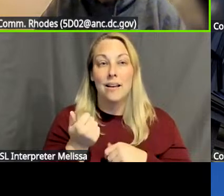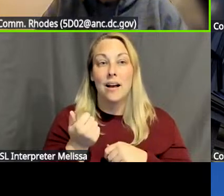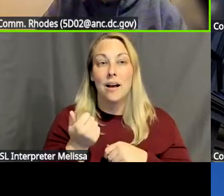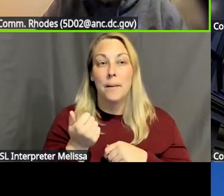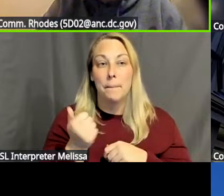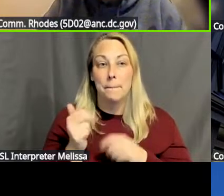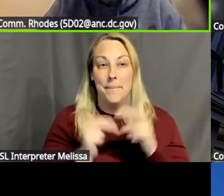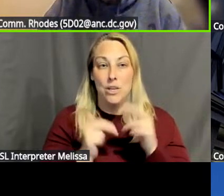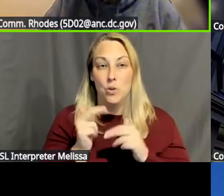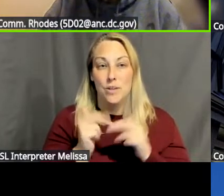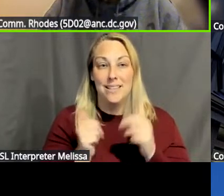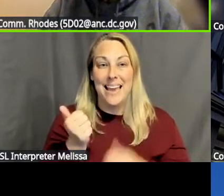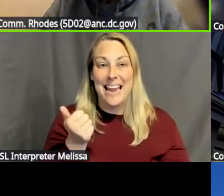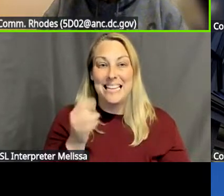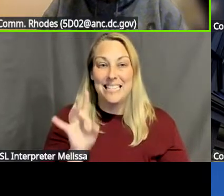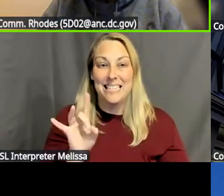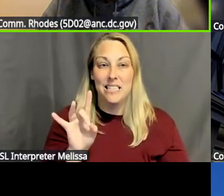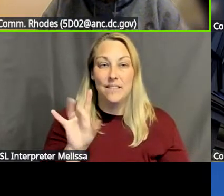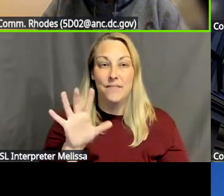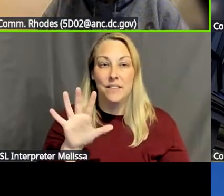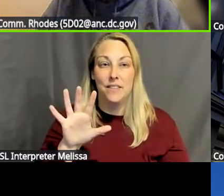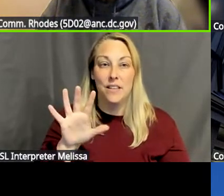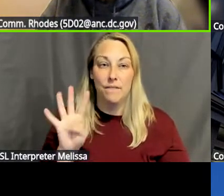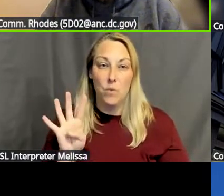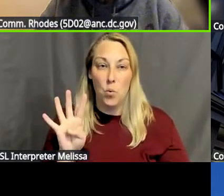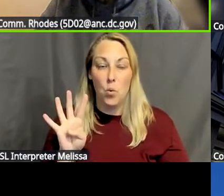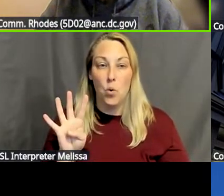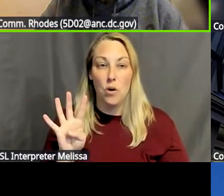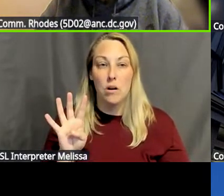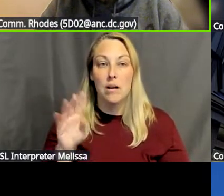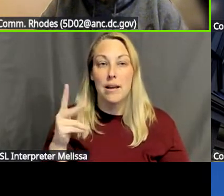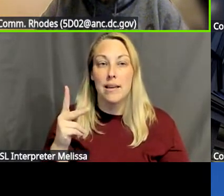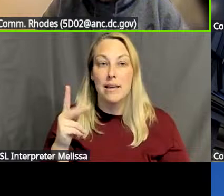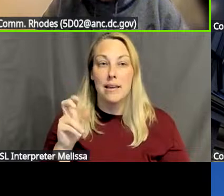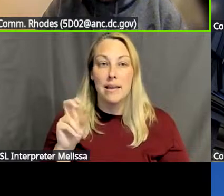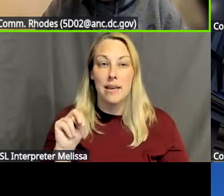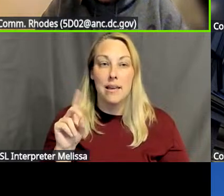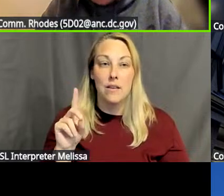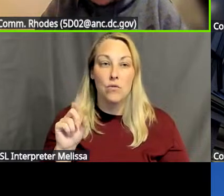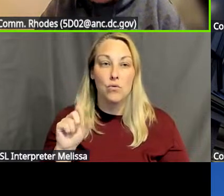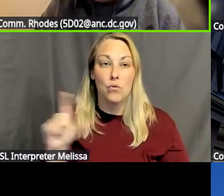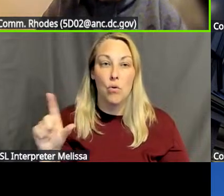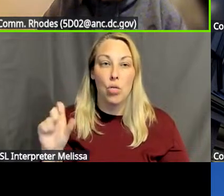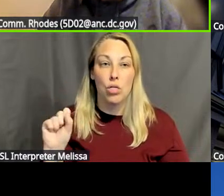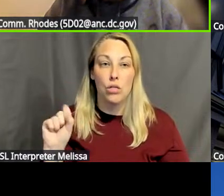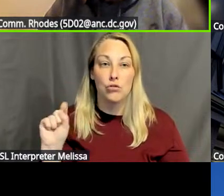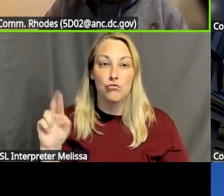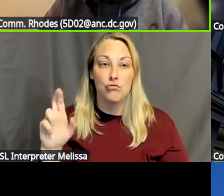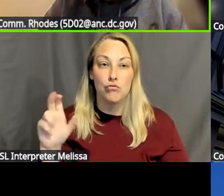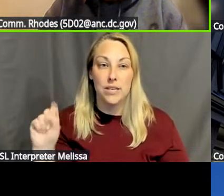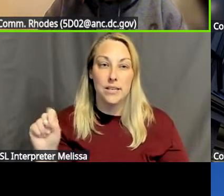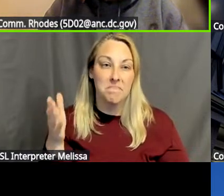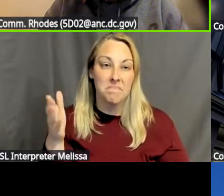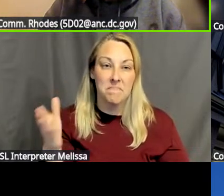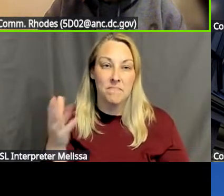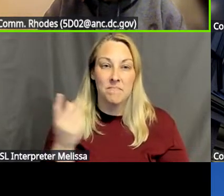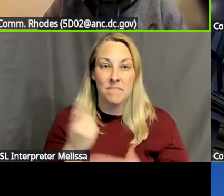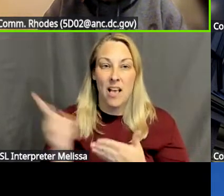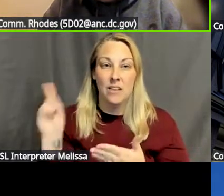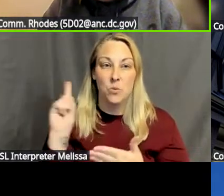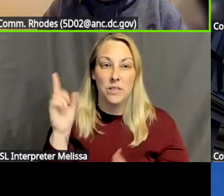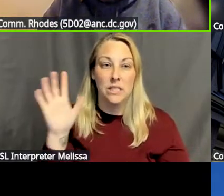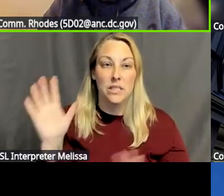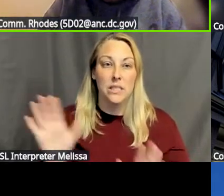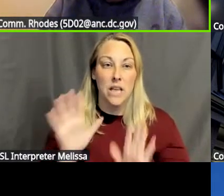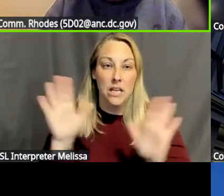1854 Kendall Street. Last Sunday, there was someone that was shot. Then